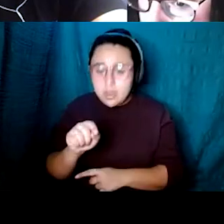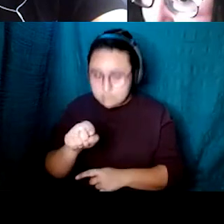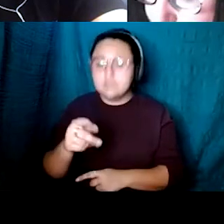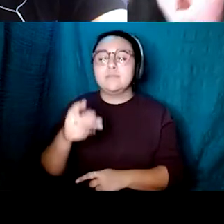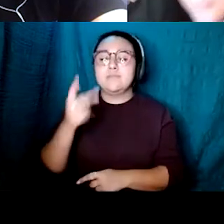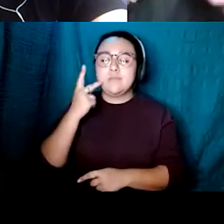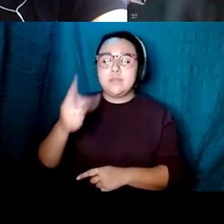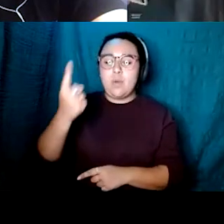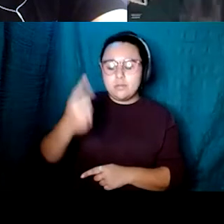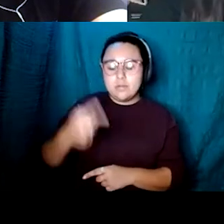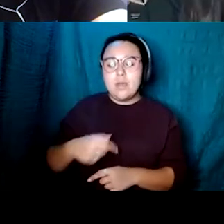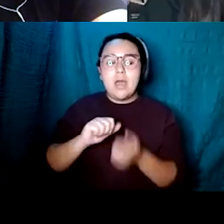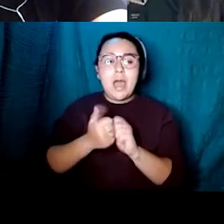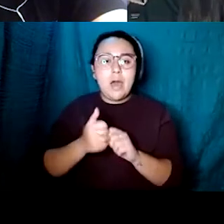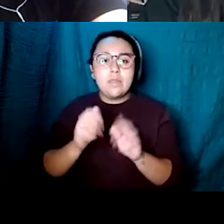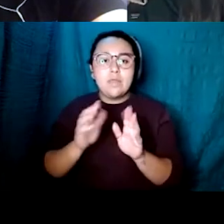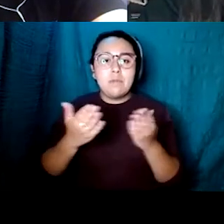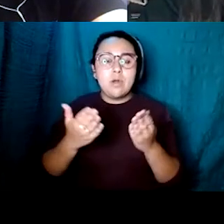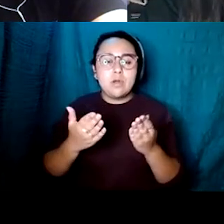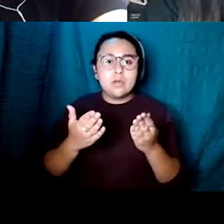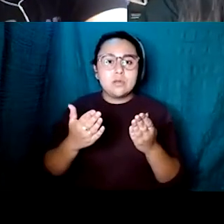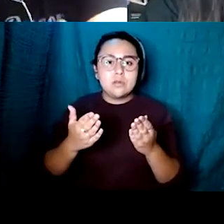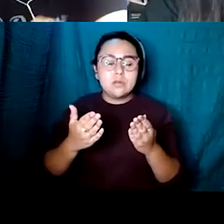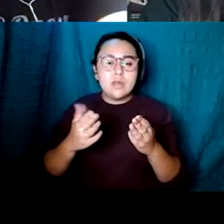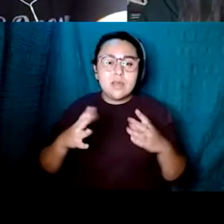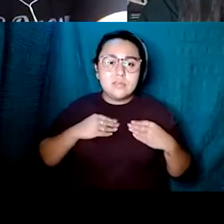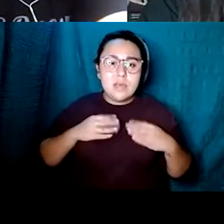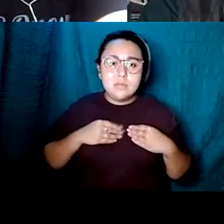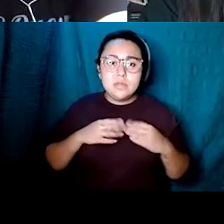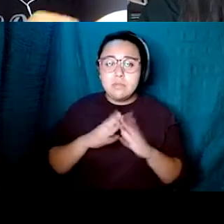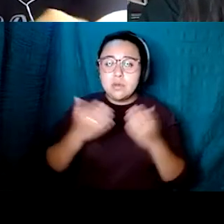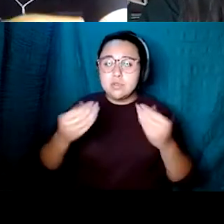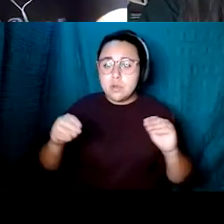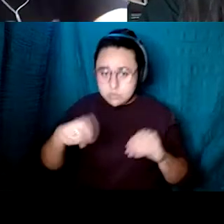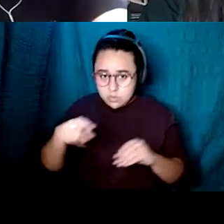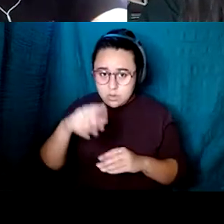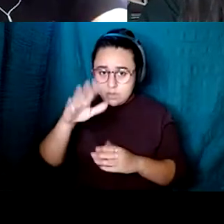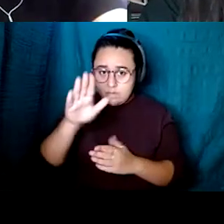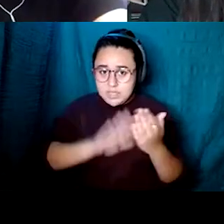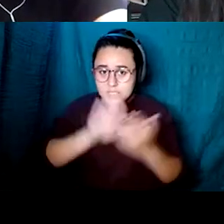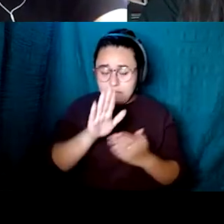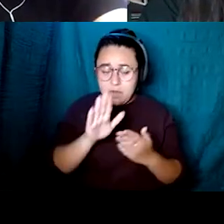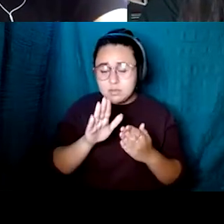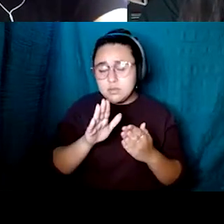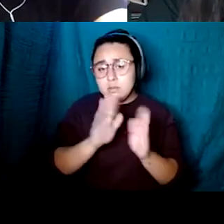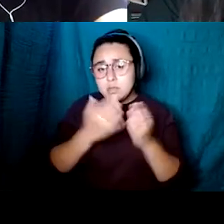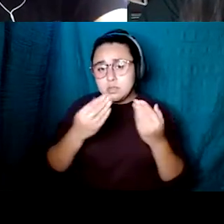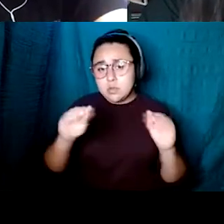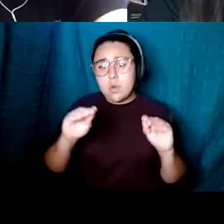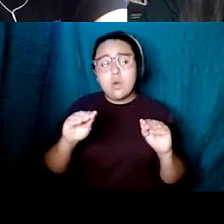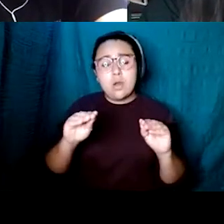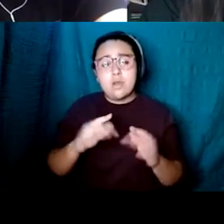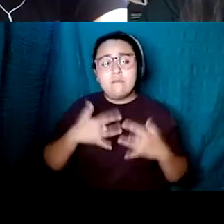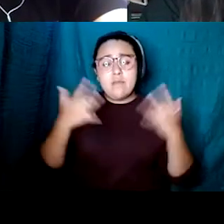How has the book been received at bookstore events? Are y'all doing in-person bookstore events yet or doing virtual ones? What's going on with that? And how are